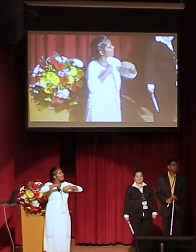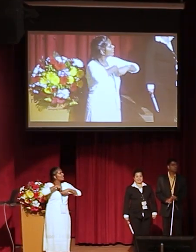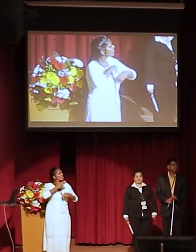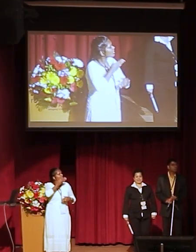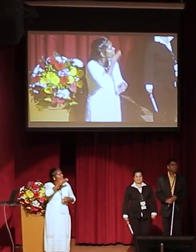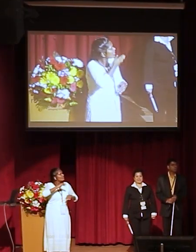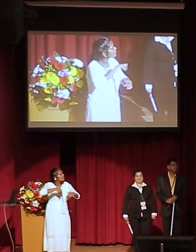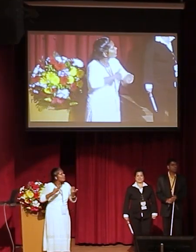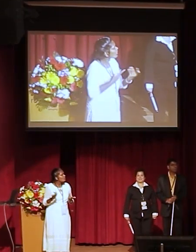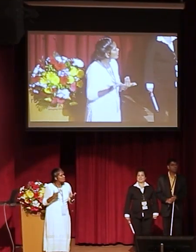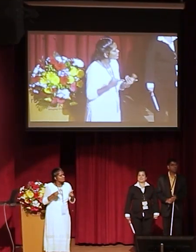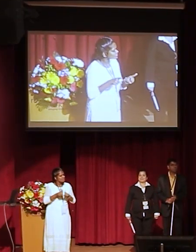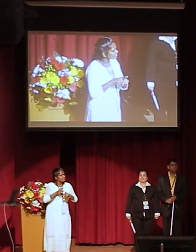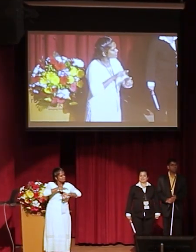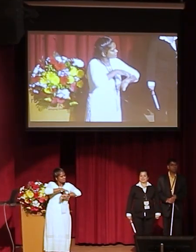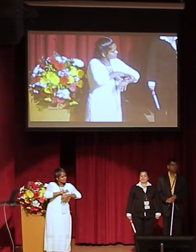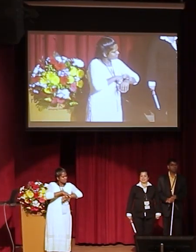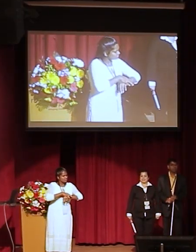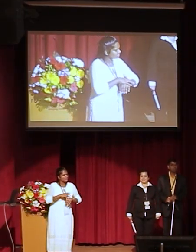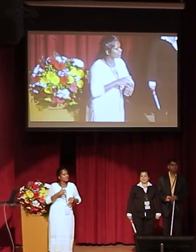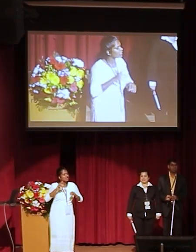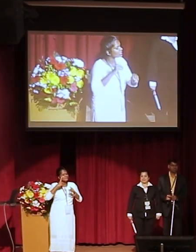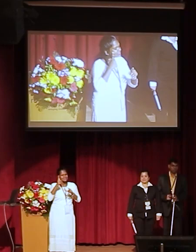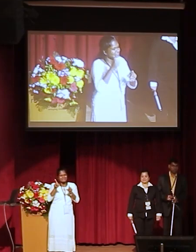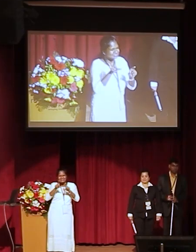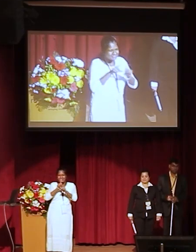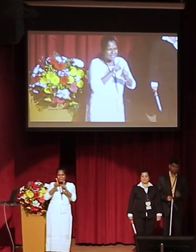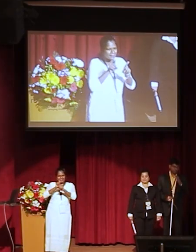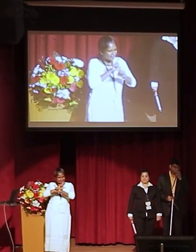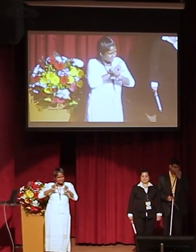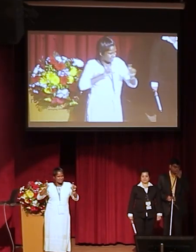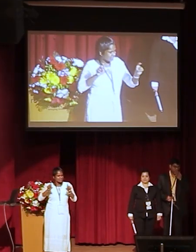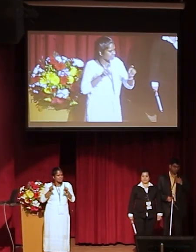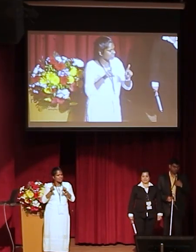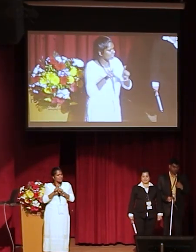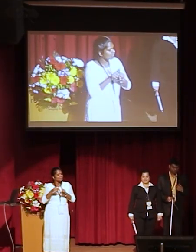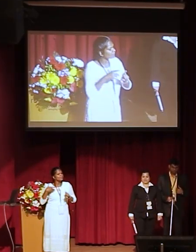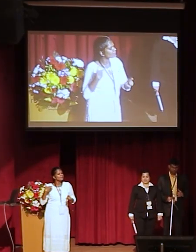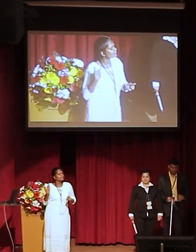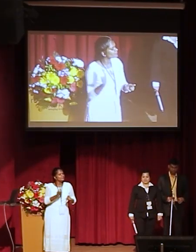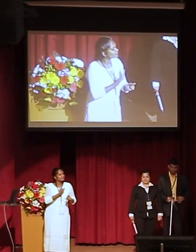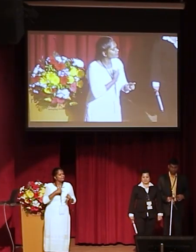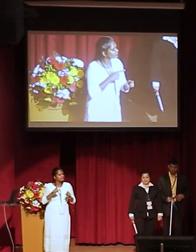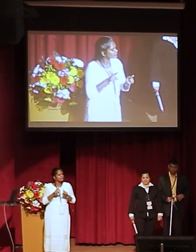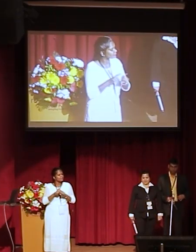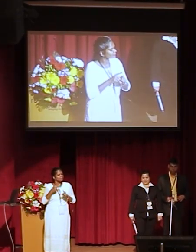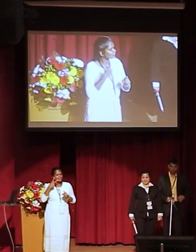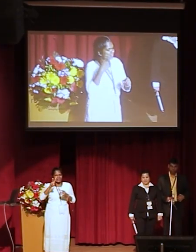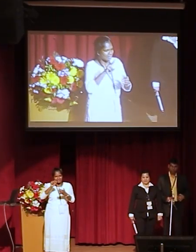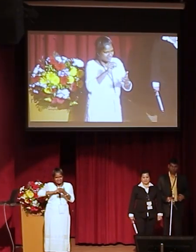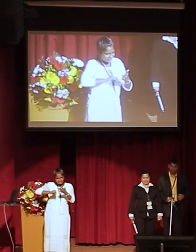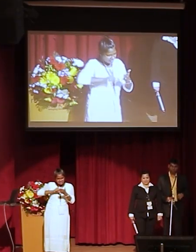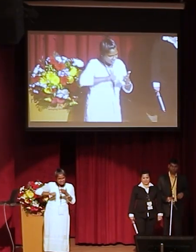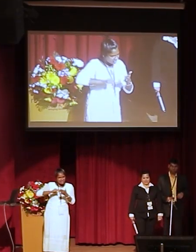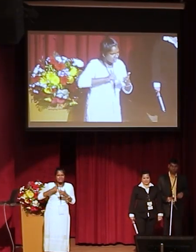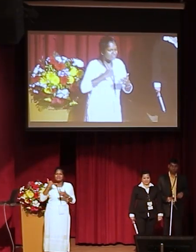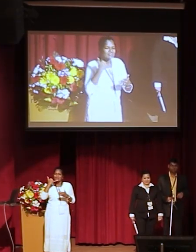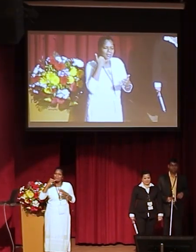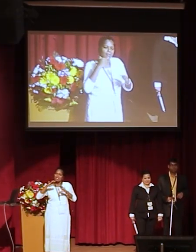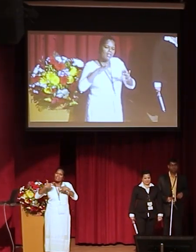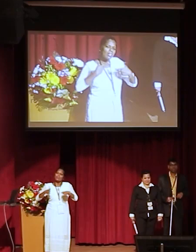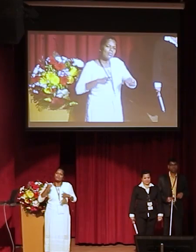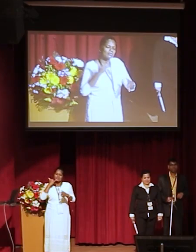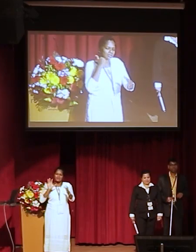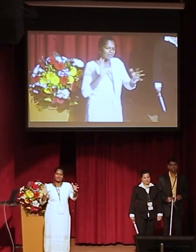even interesting in Android because the voice is much more clearer. The student will also be able to write using his Android phone just